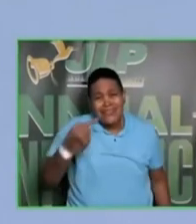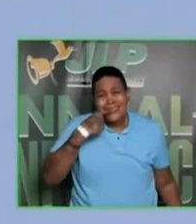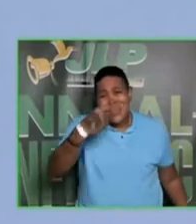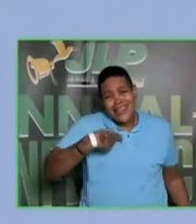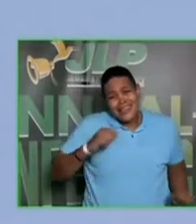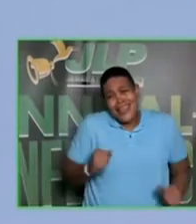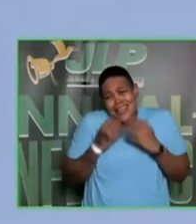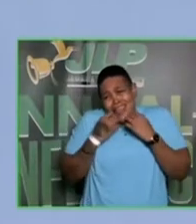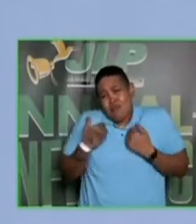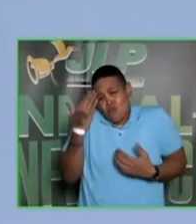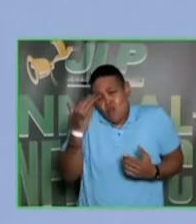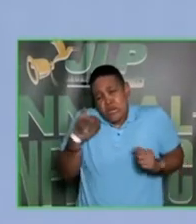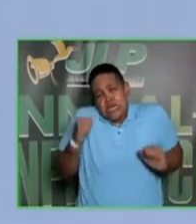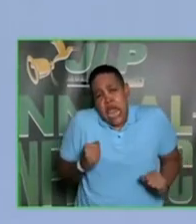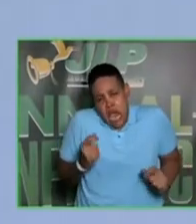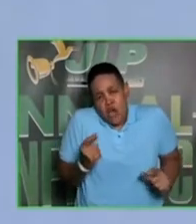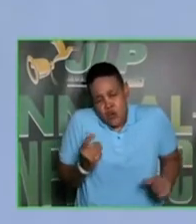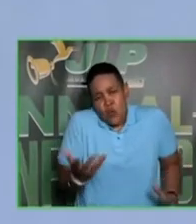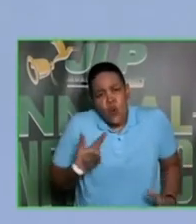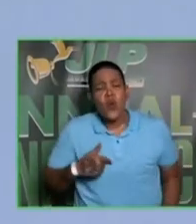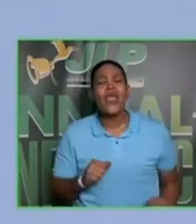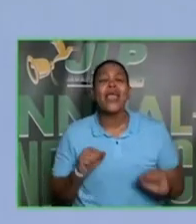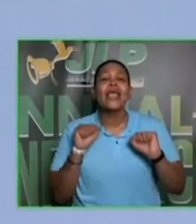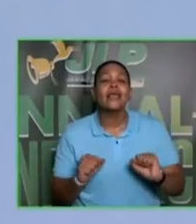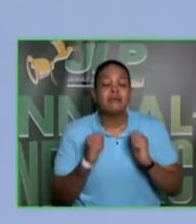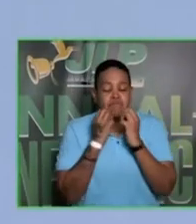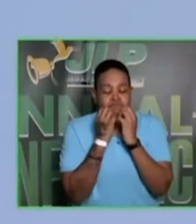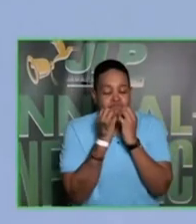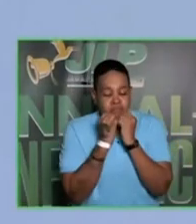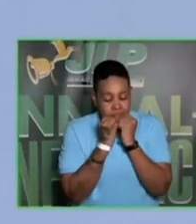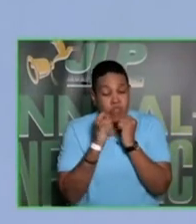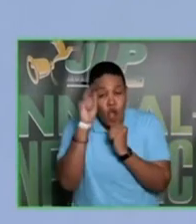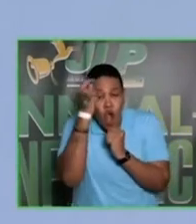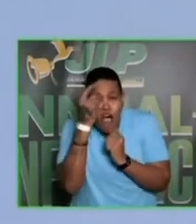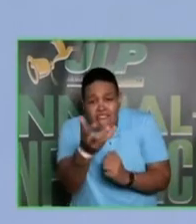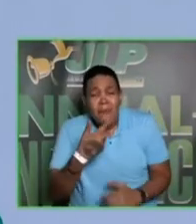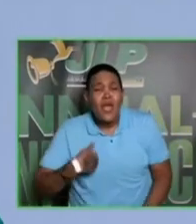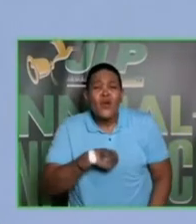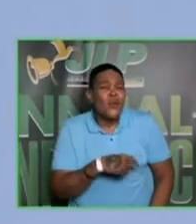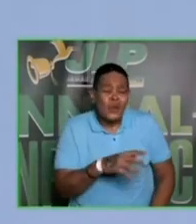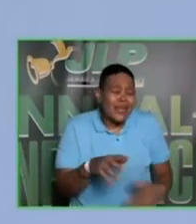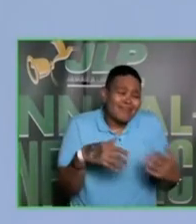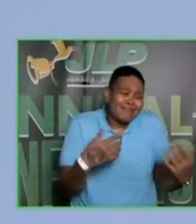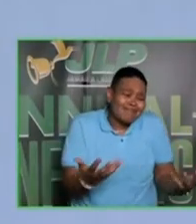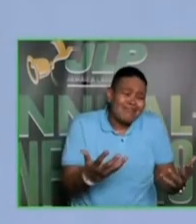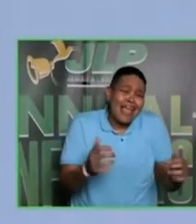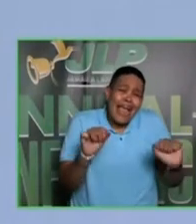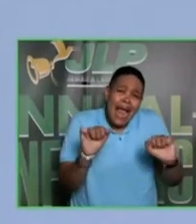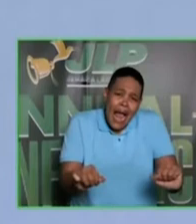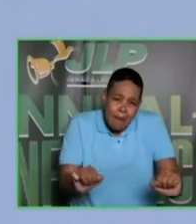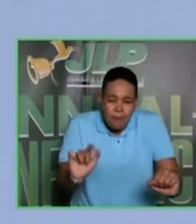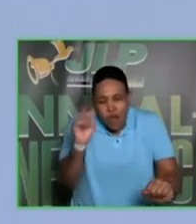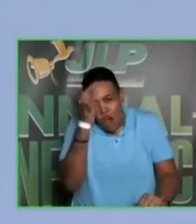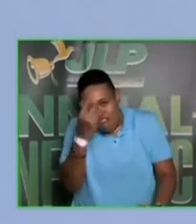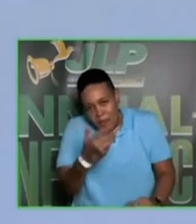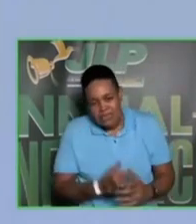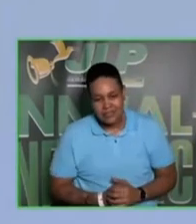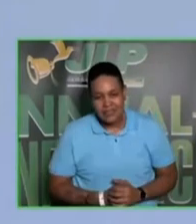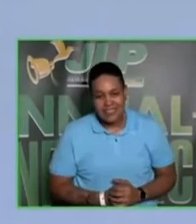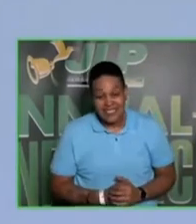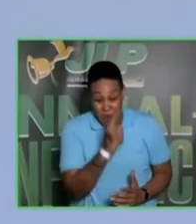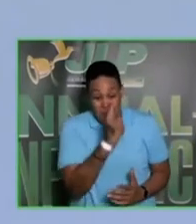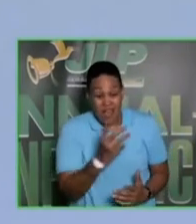but you can't do it, we are a caring government, we are a capable government.